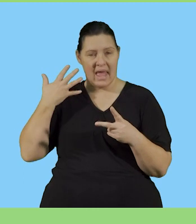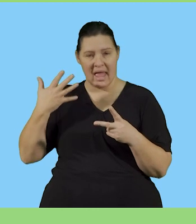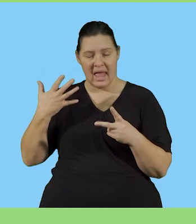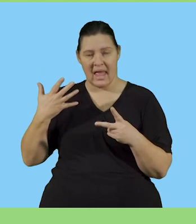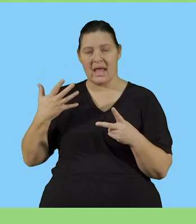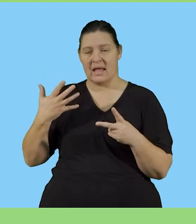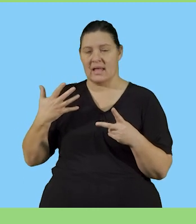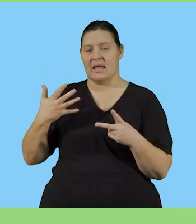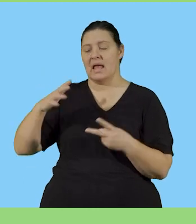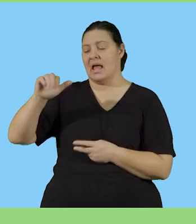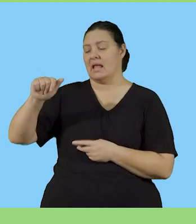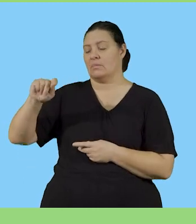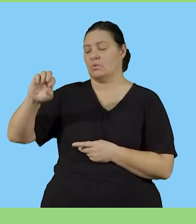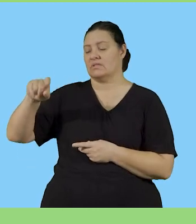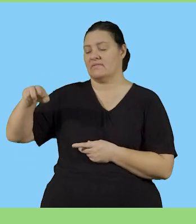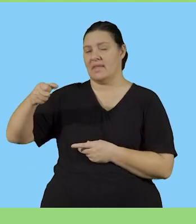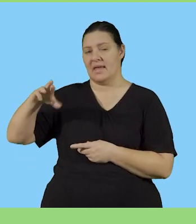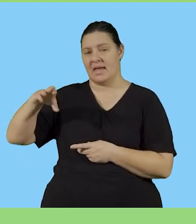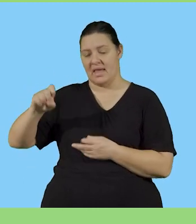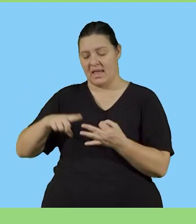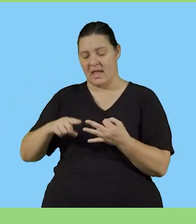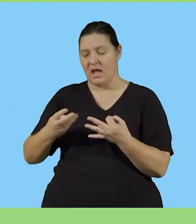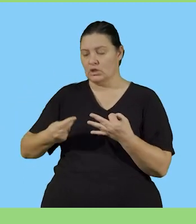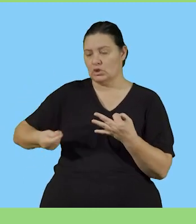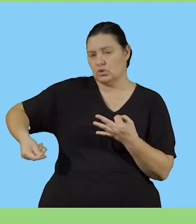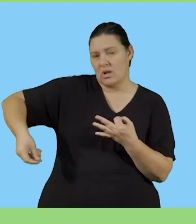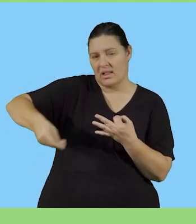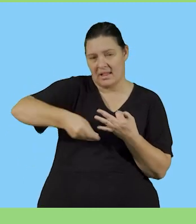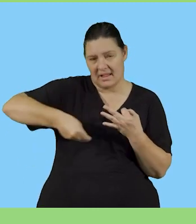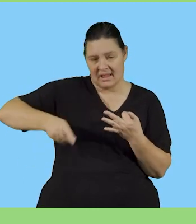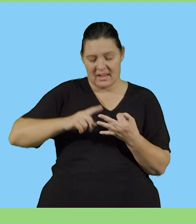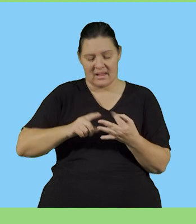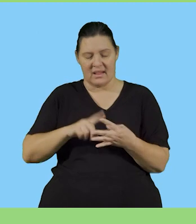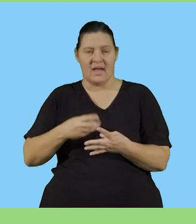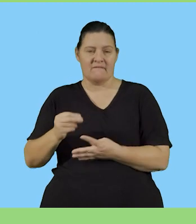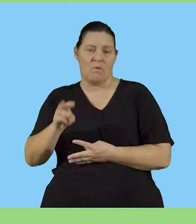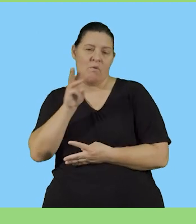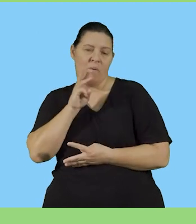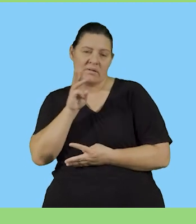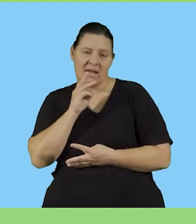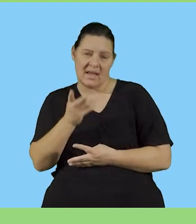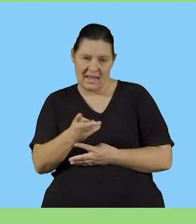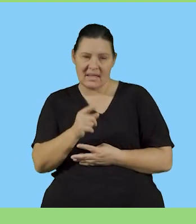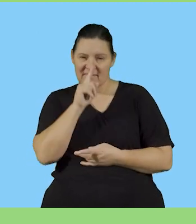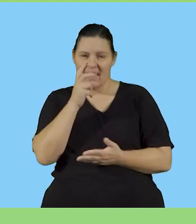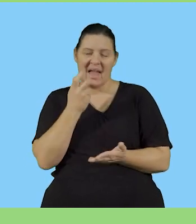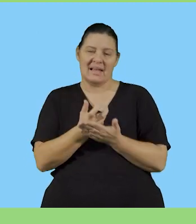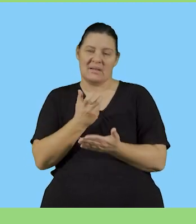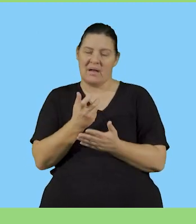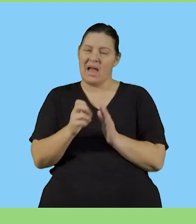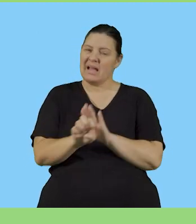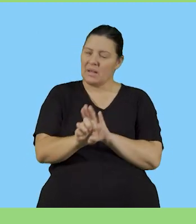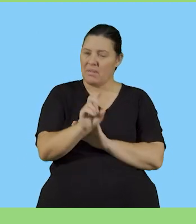the atmosphere. And then we have the soil down here. Then we have water. So these are the examples of